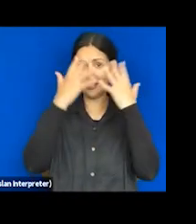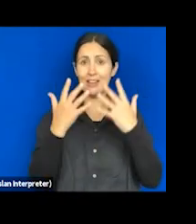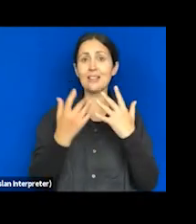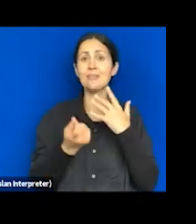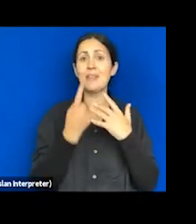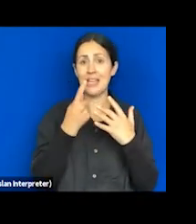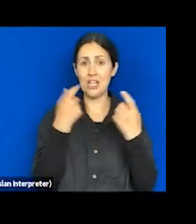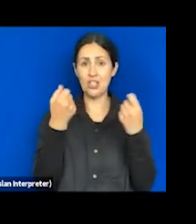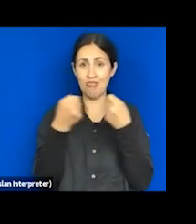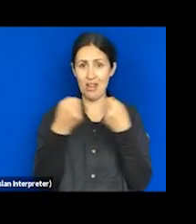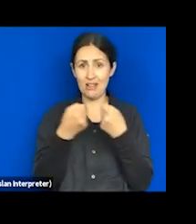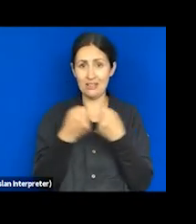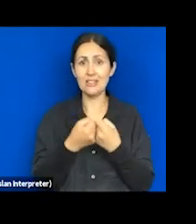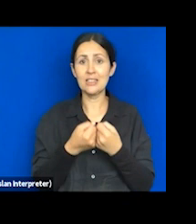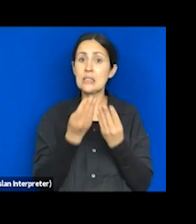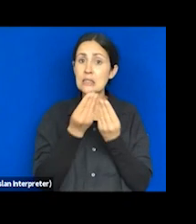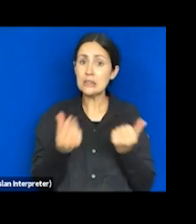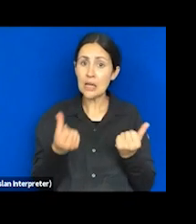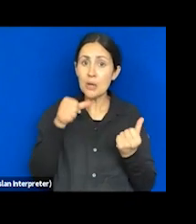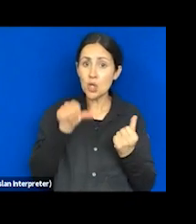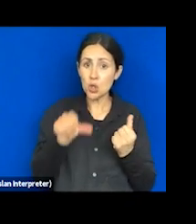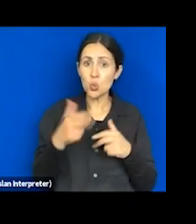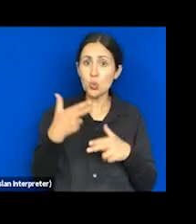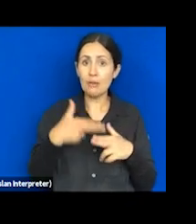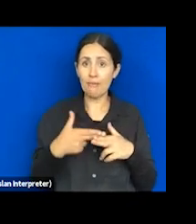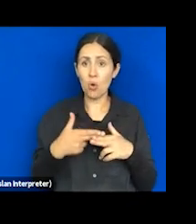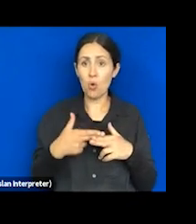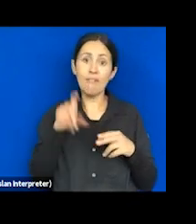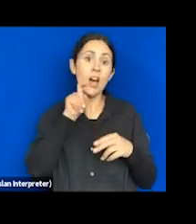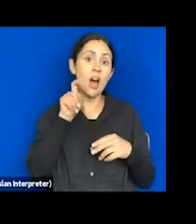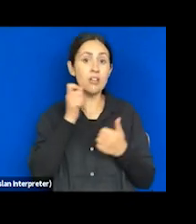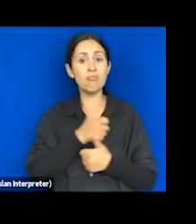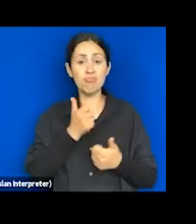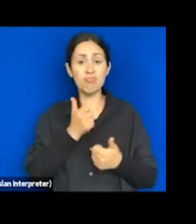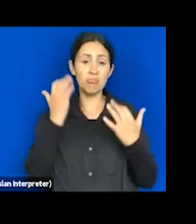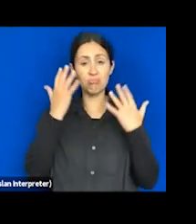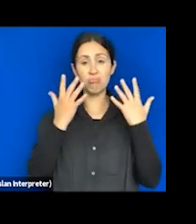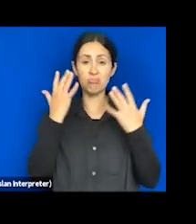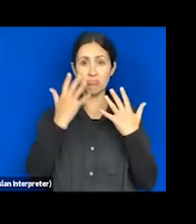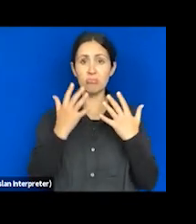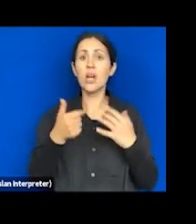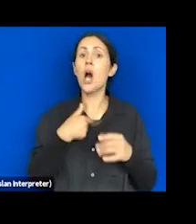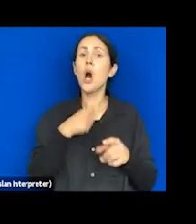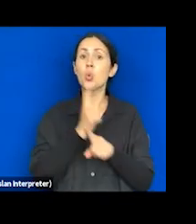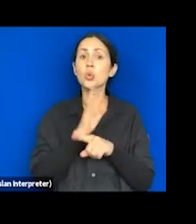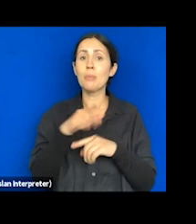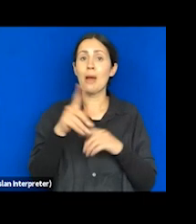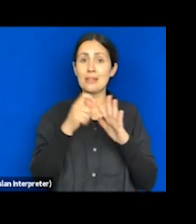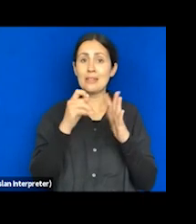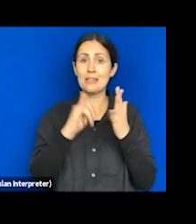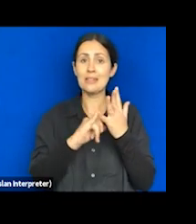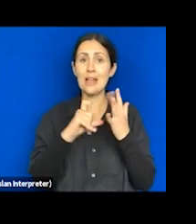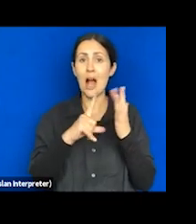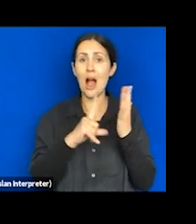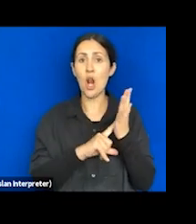recreationally and in the context of clinical trials. I'm going to focus on psilocybin here, but just